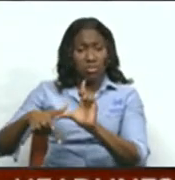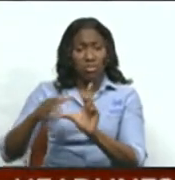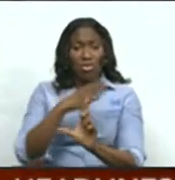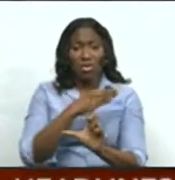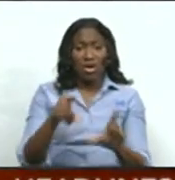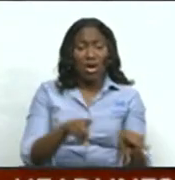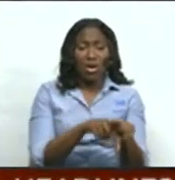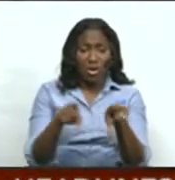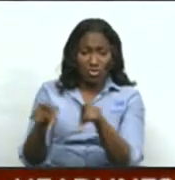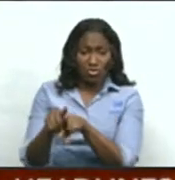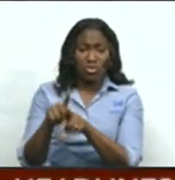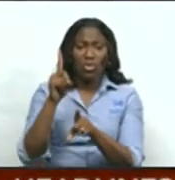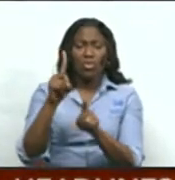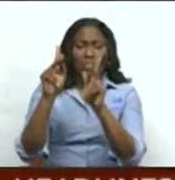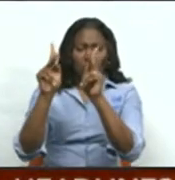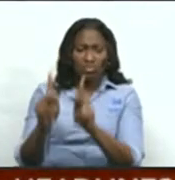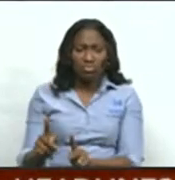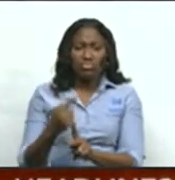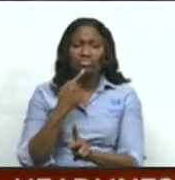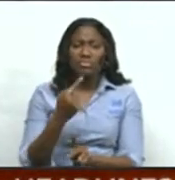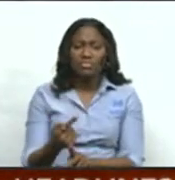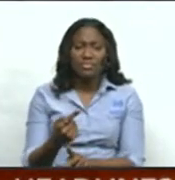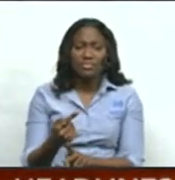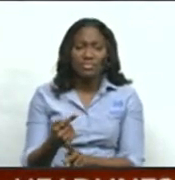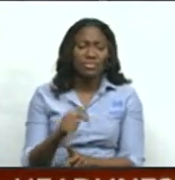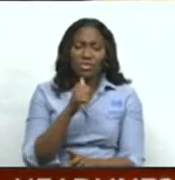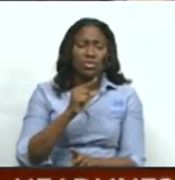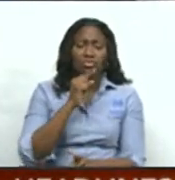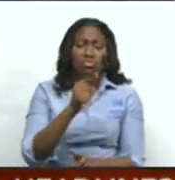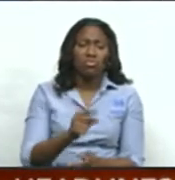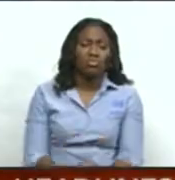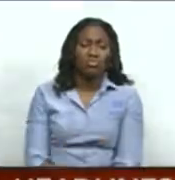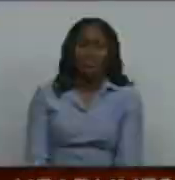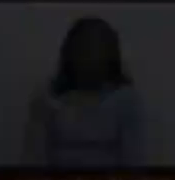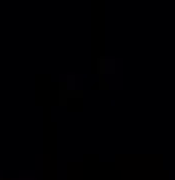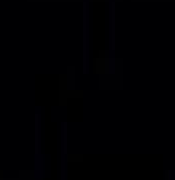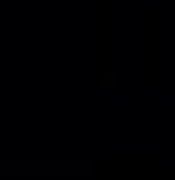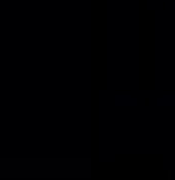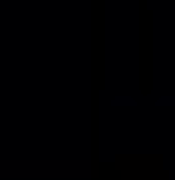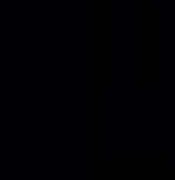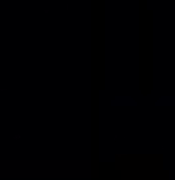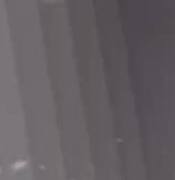camp, former commander Dr. Daryl Dindial says that's not true.